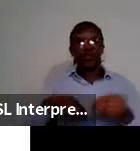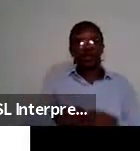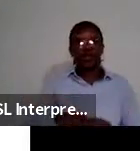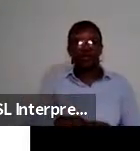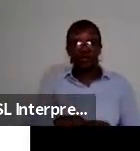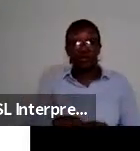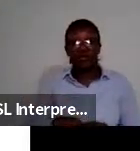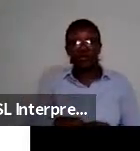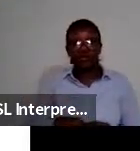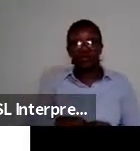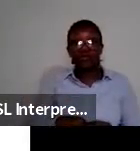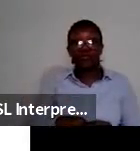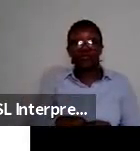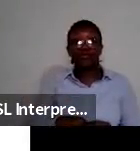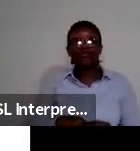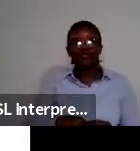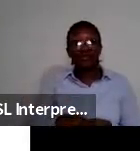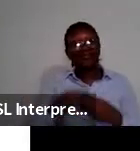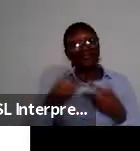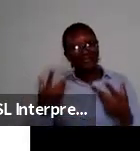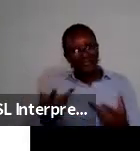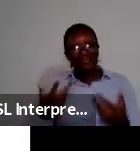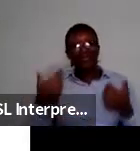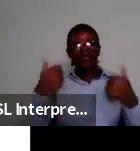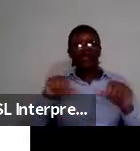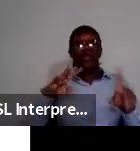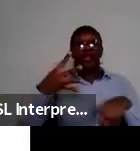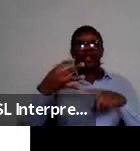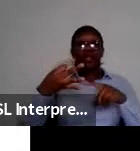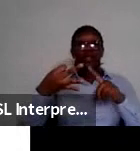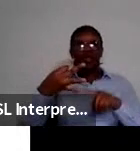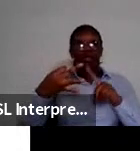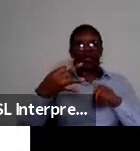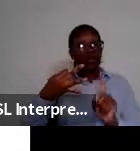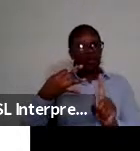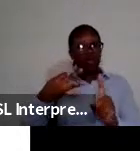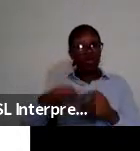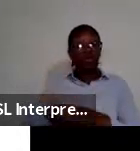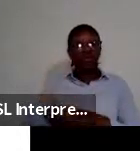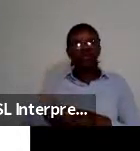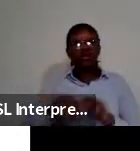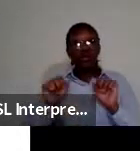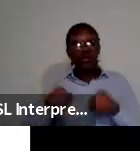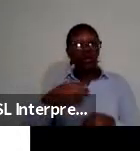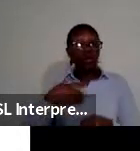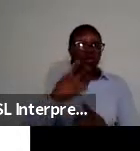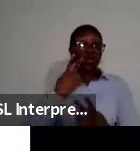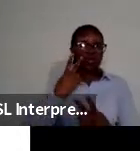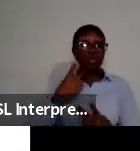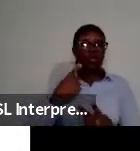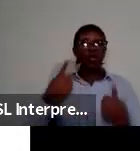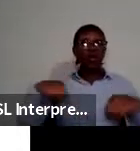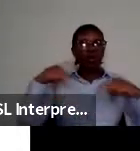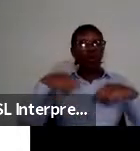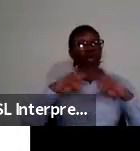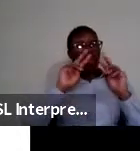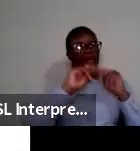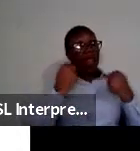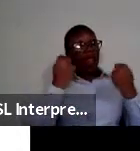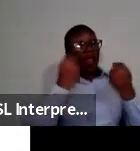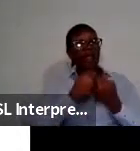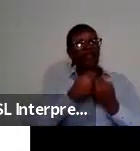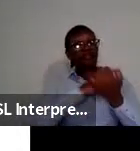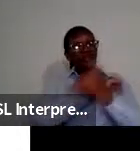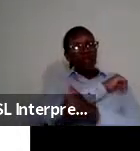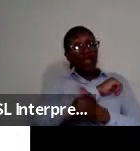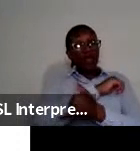combat illicit trade. The third one is about recognizing the fact that as a nation, we cannot do it alone.